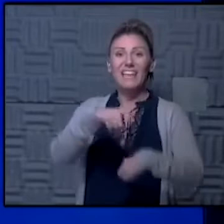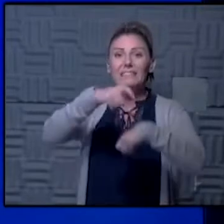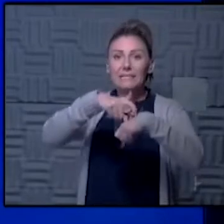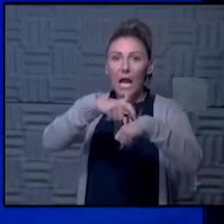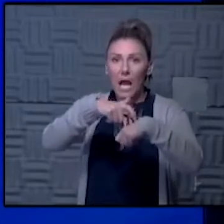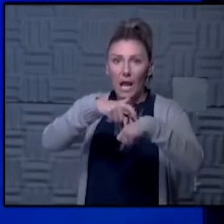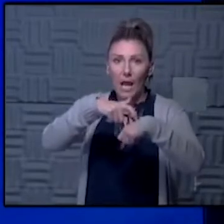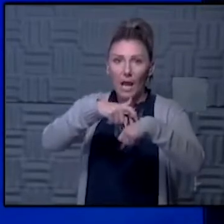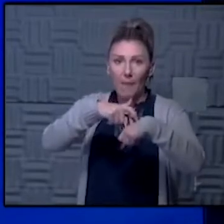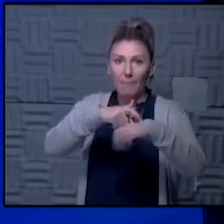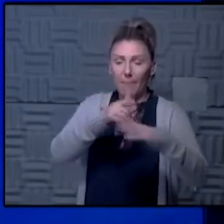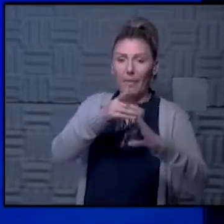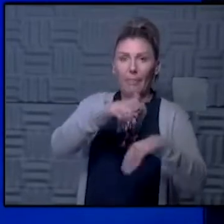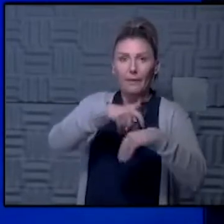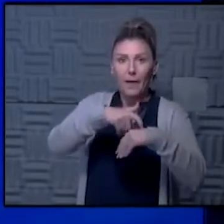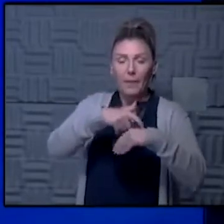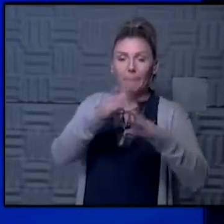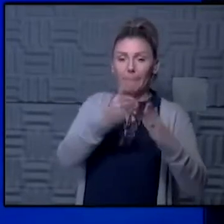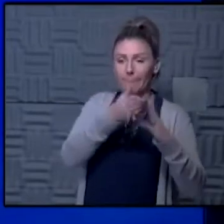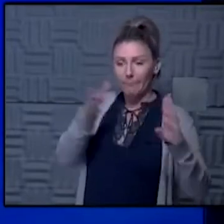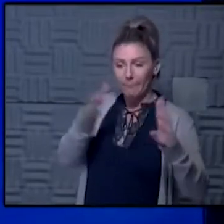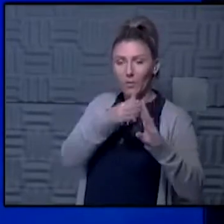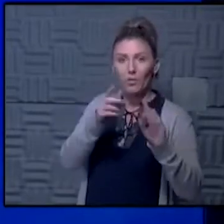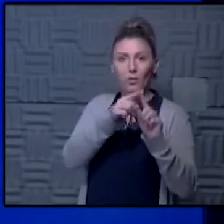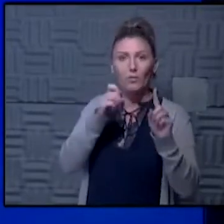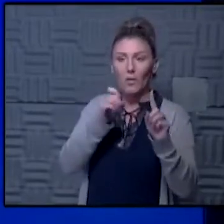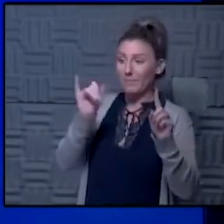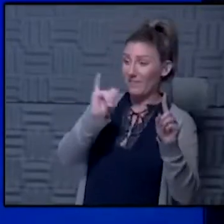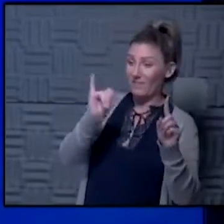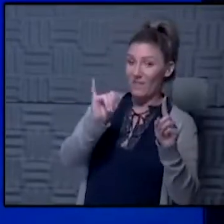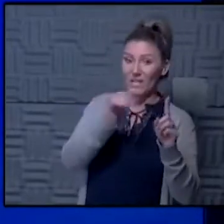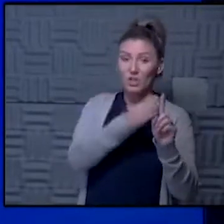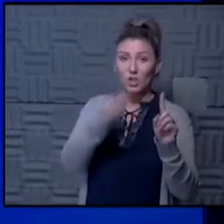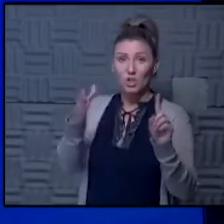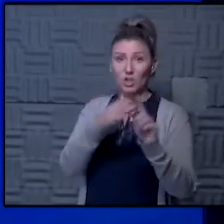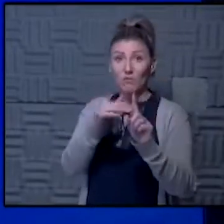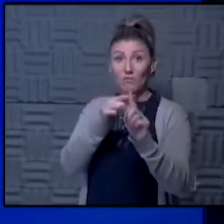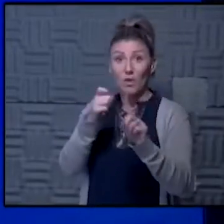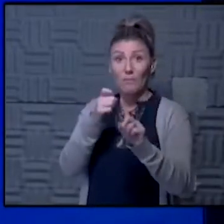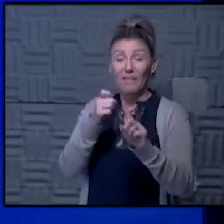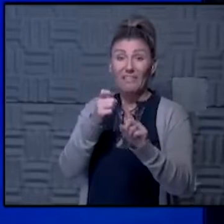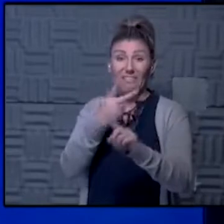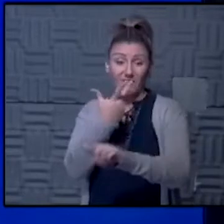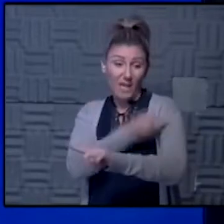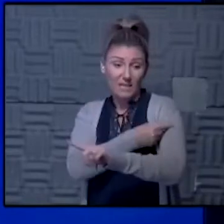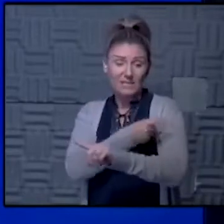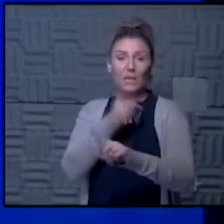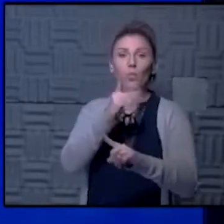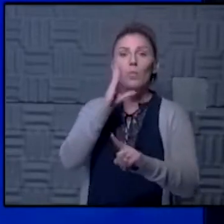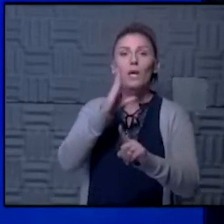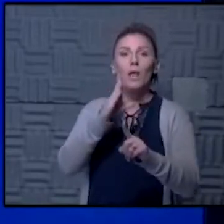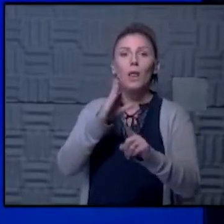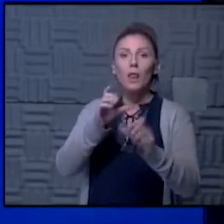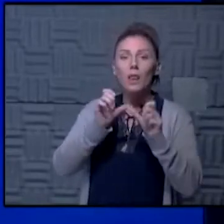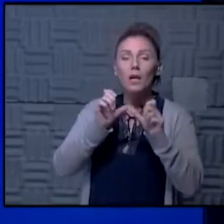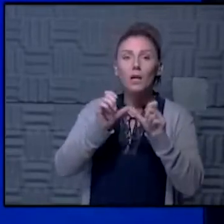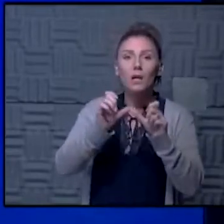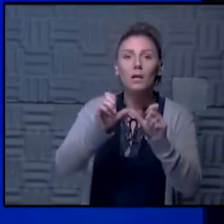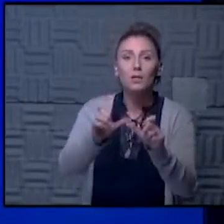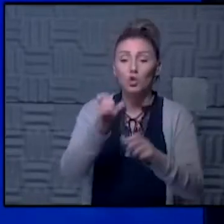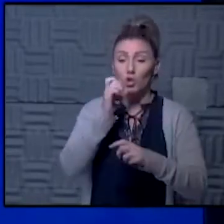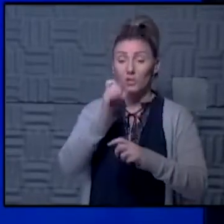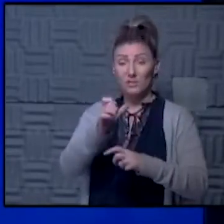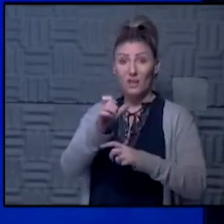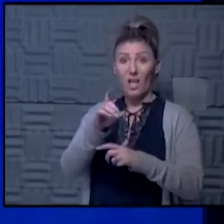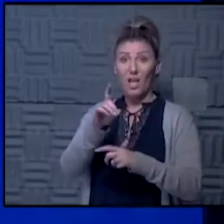time that the immunity from either that infection or the vaccine lasts. And so there's non-durable immunity to